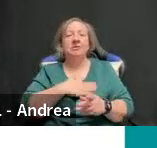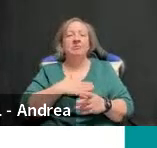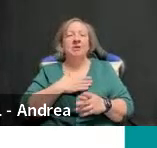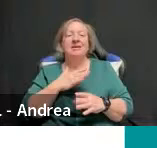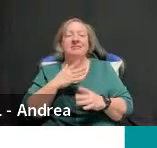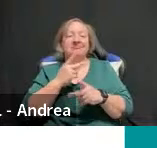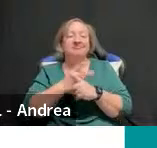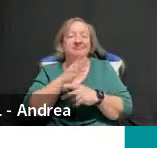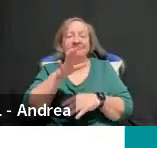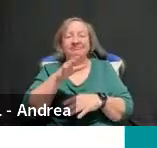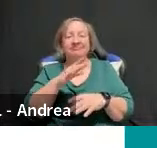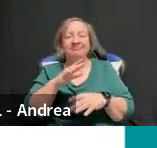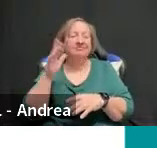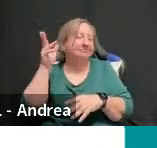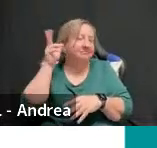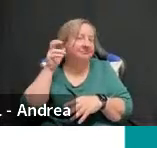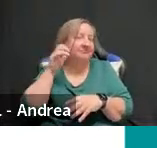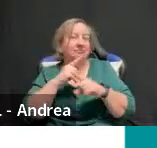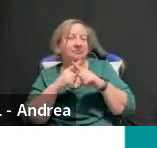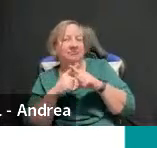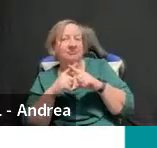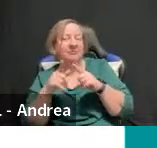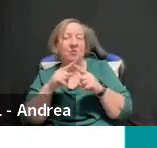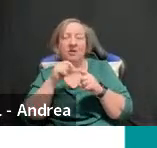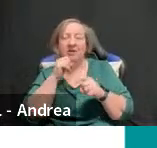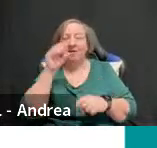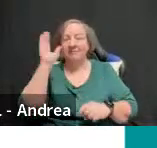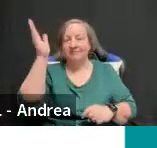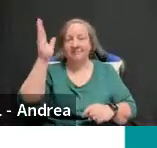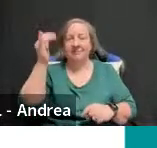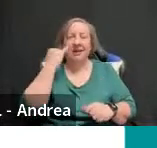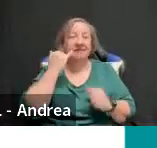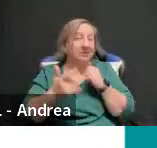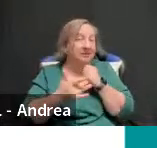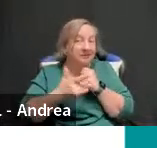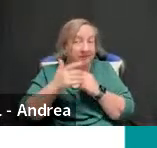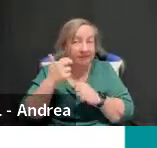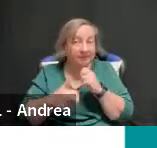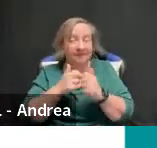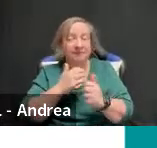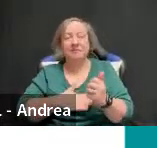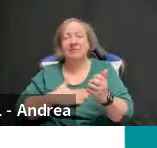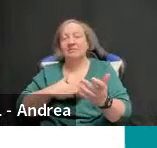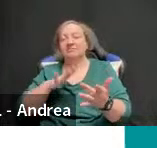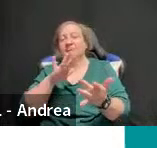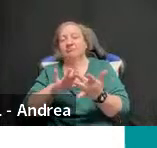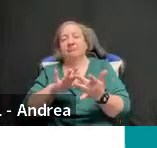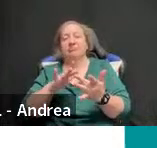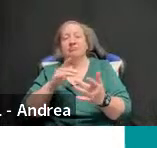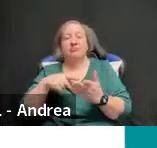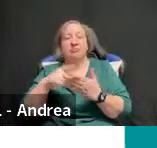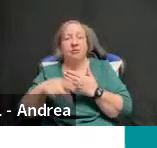speaking. Of course, if you have any technical difficulties, we ask that you contact program staff at